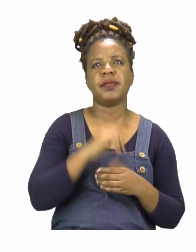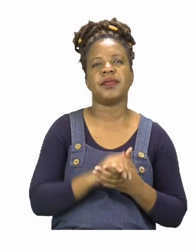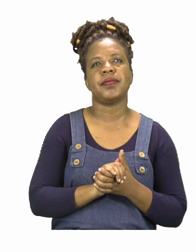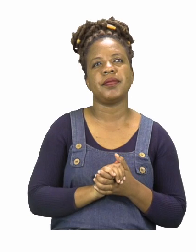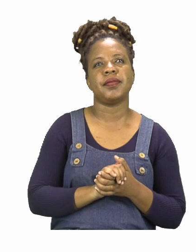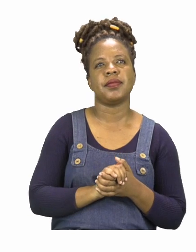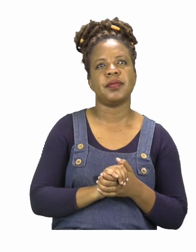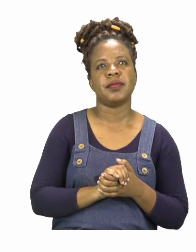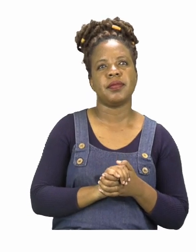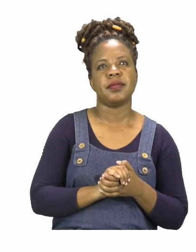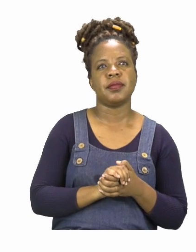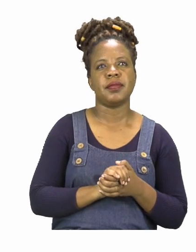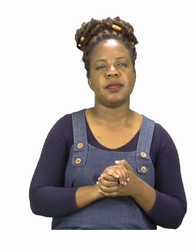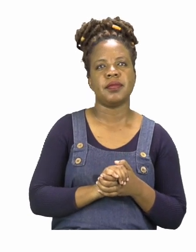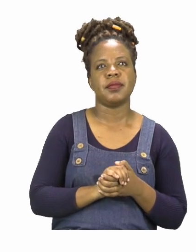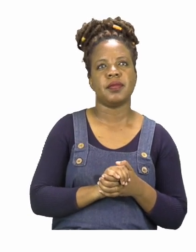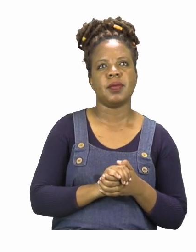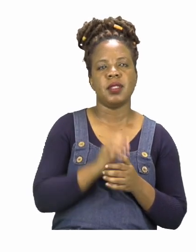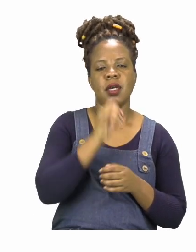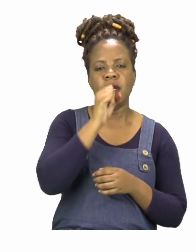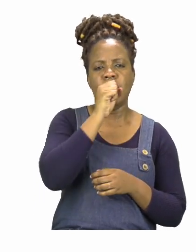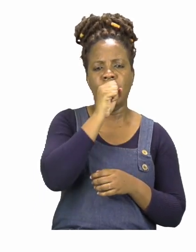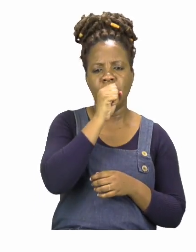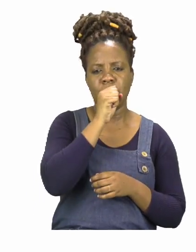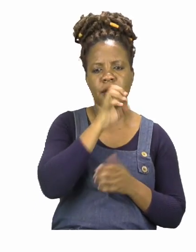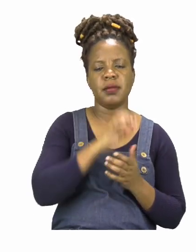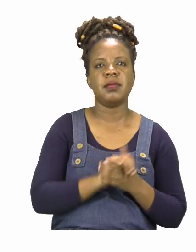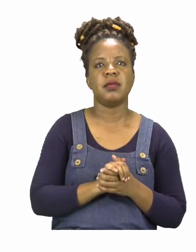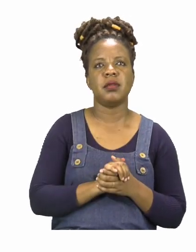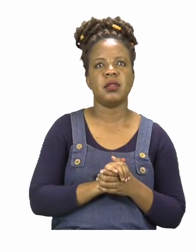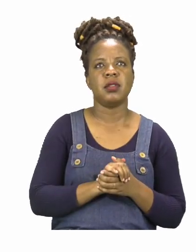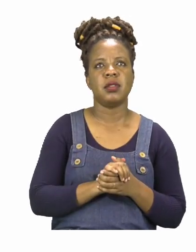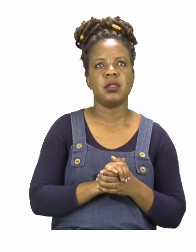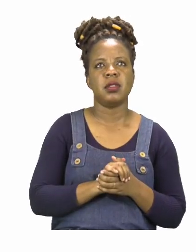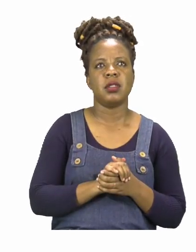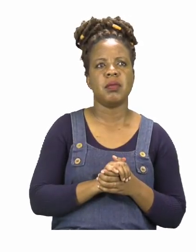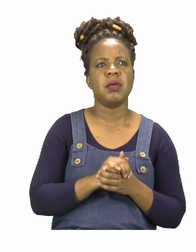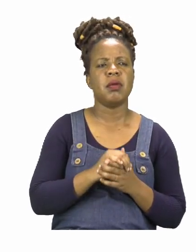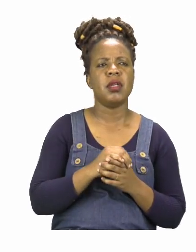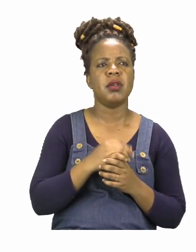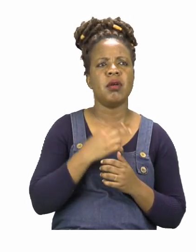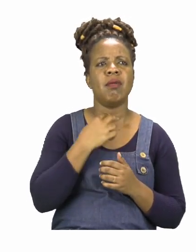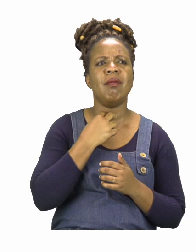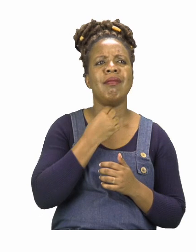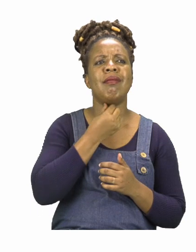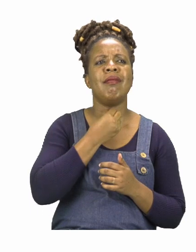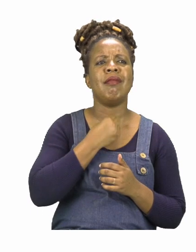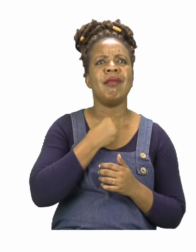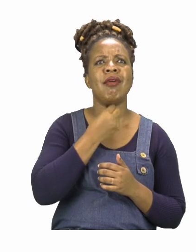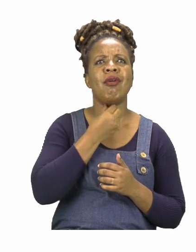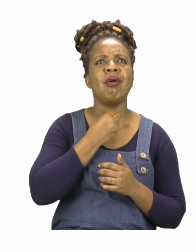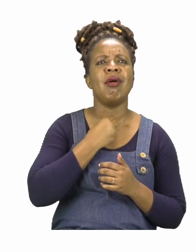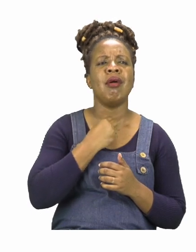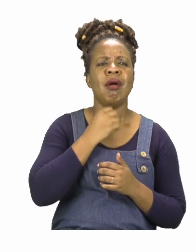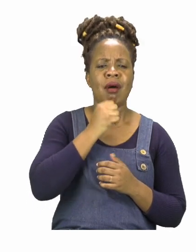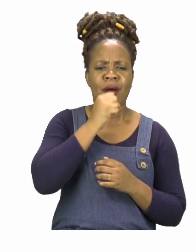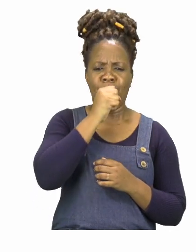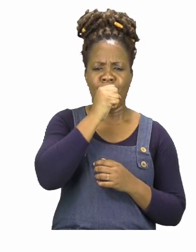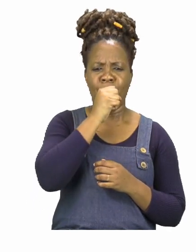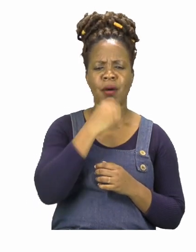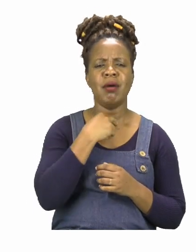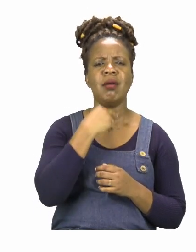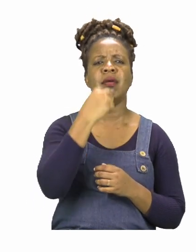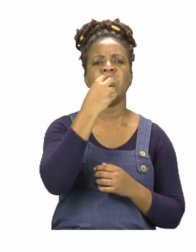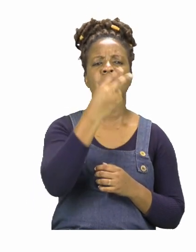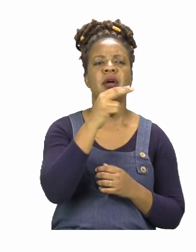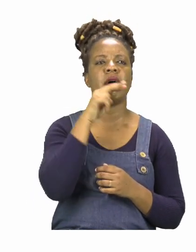the act of coughing, is when a sudden sharp push of air comes through the throat and out through